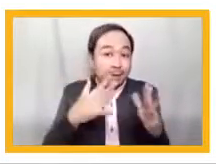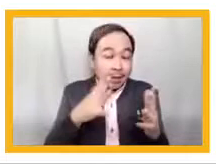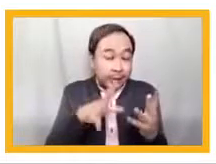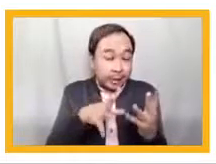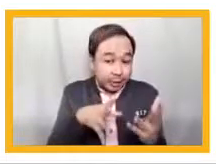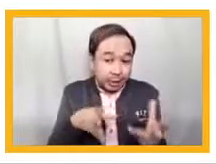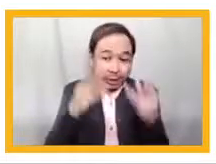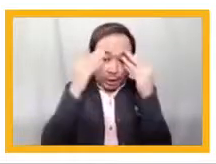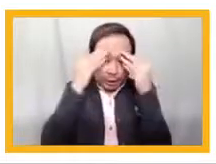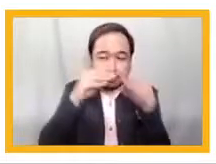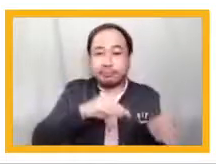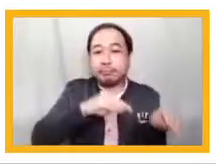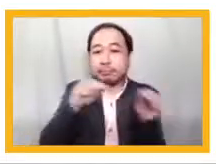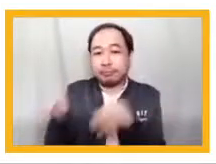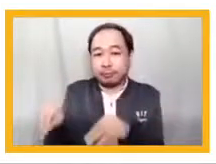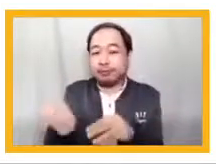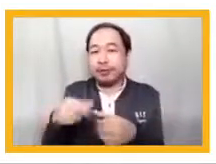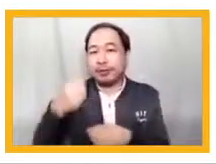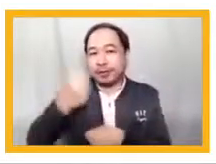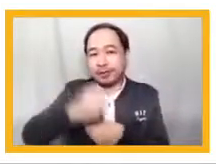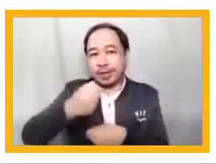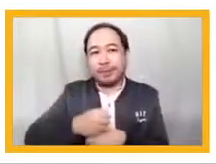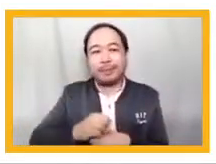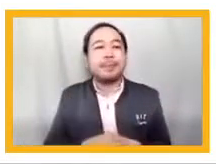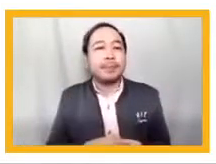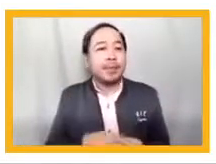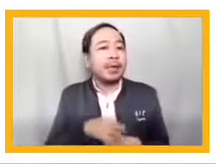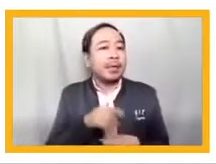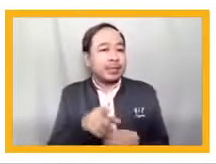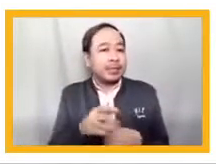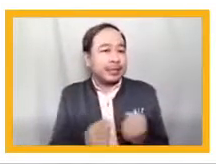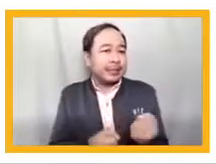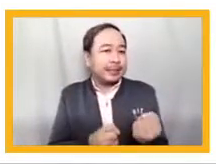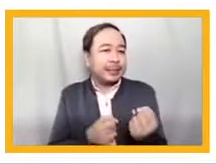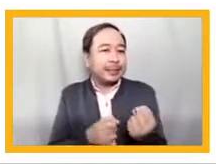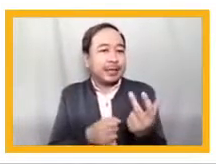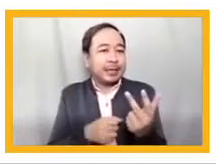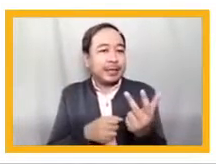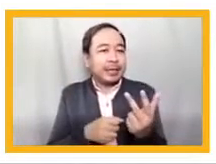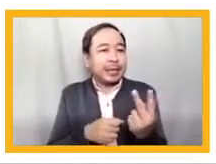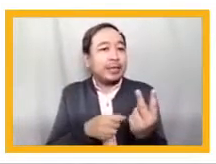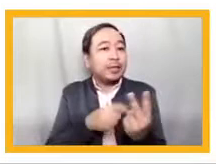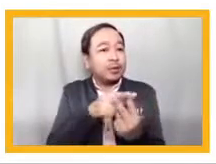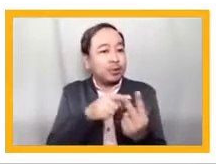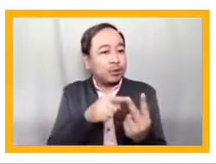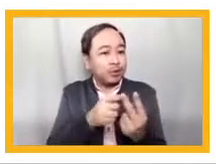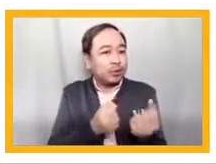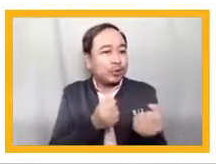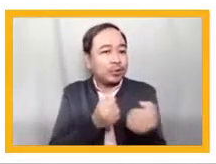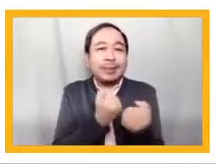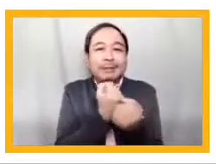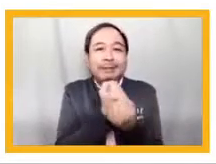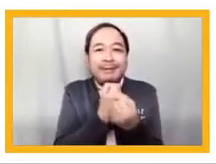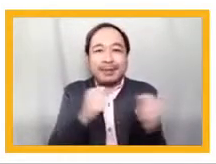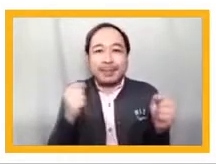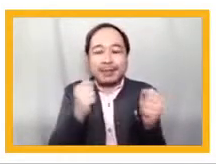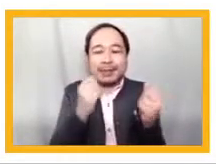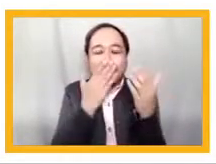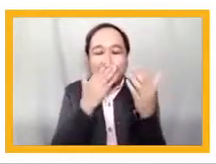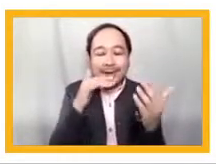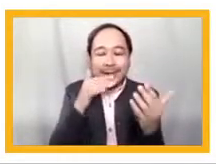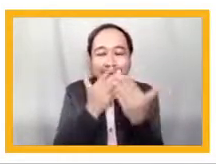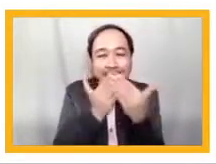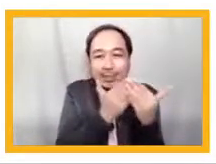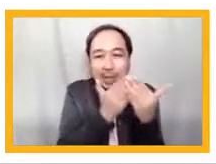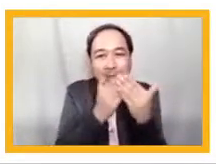by supporting the Freedom Learning Freedom Campus through the independent study project and also the